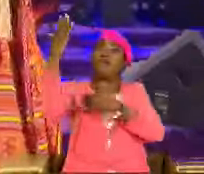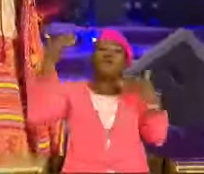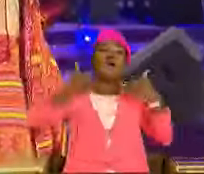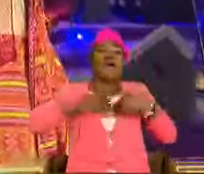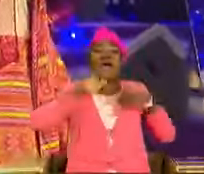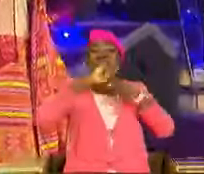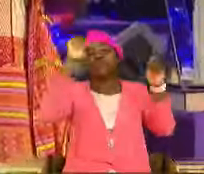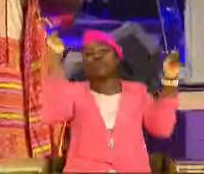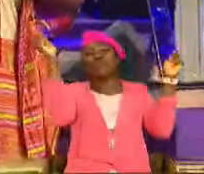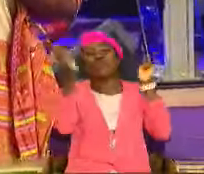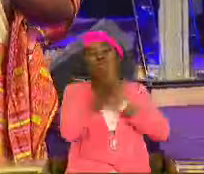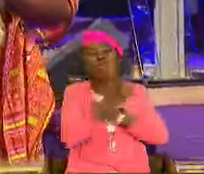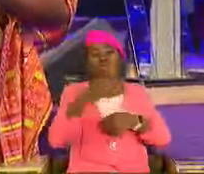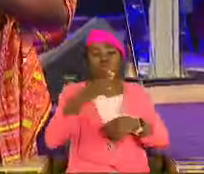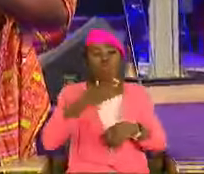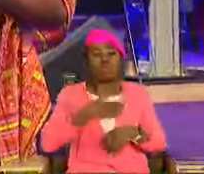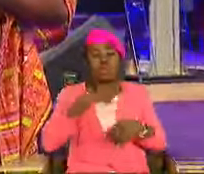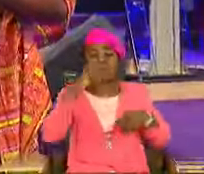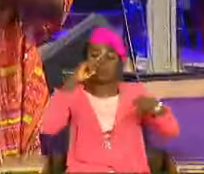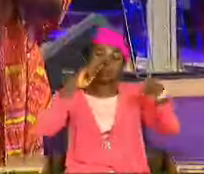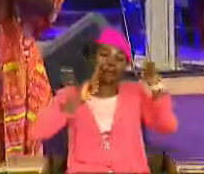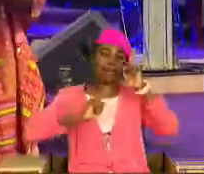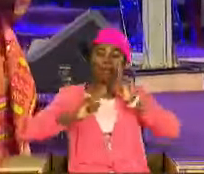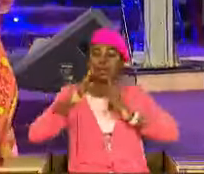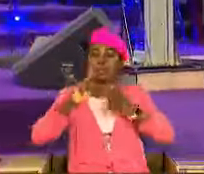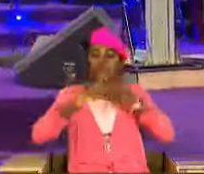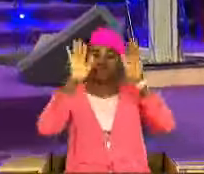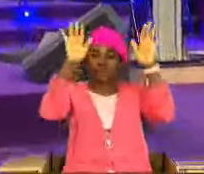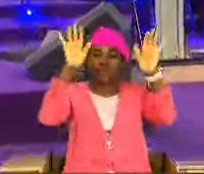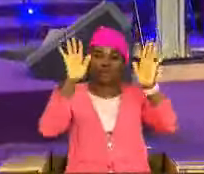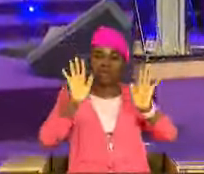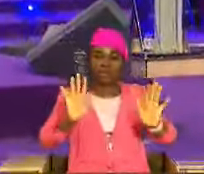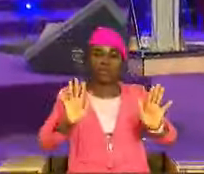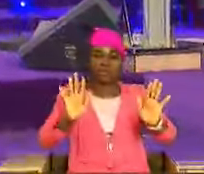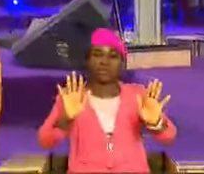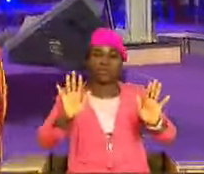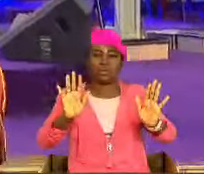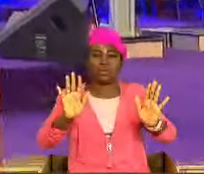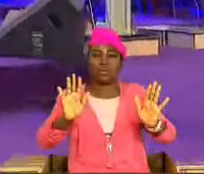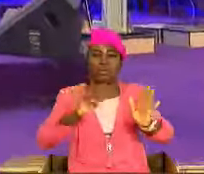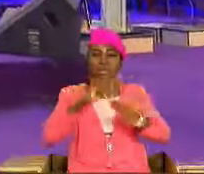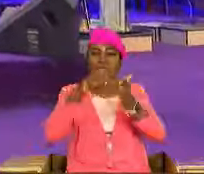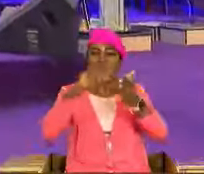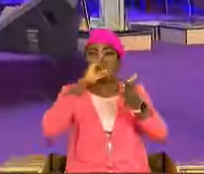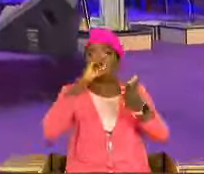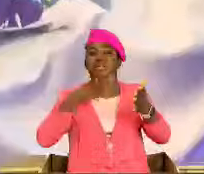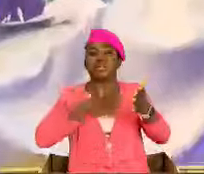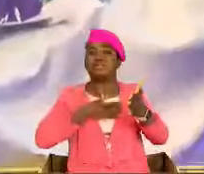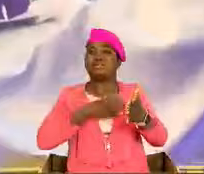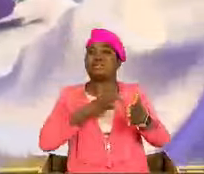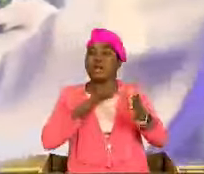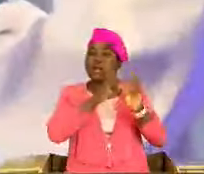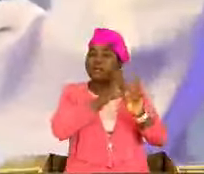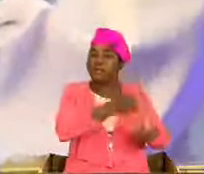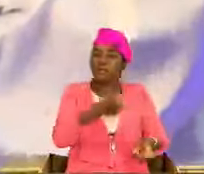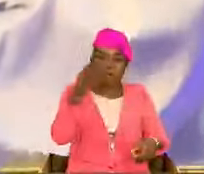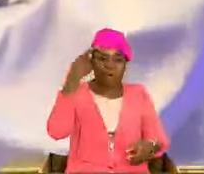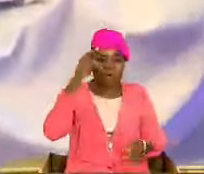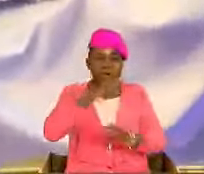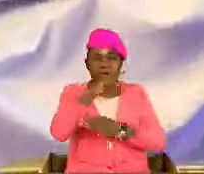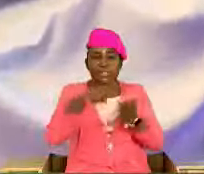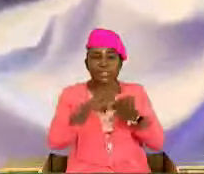into Miracles my reward for this year 70 days fasting and prayers God you have